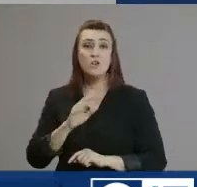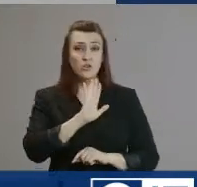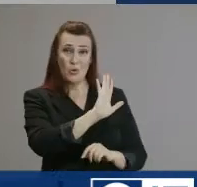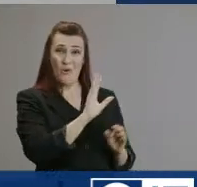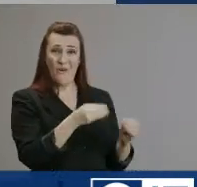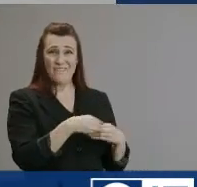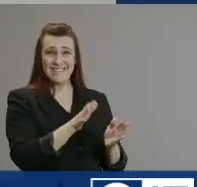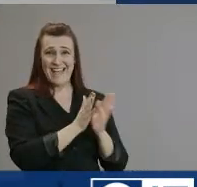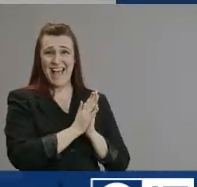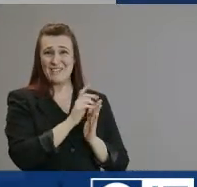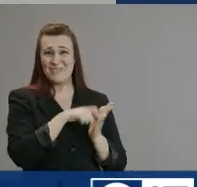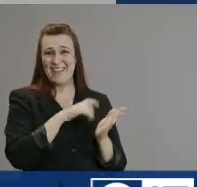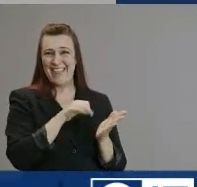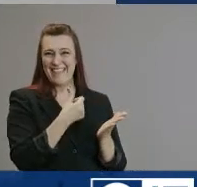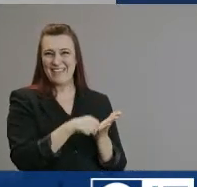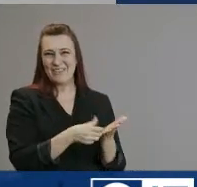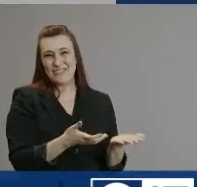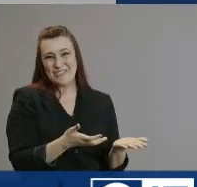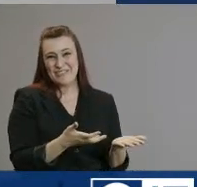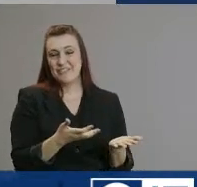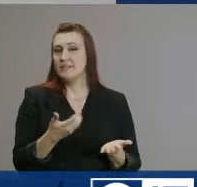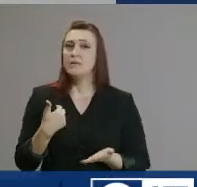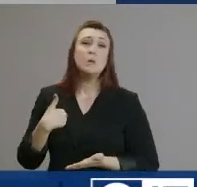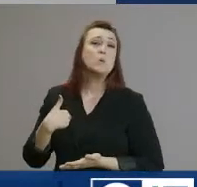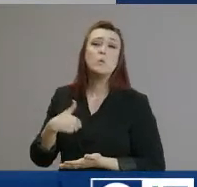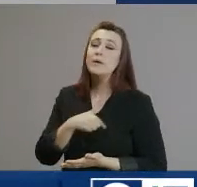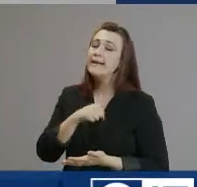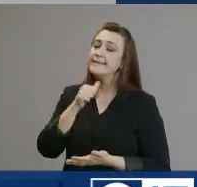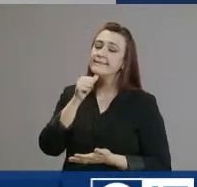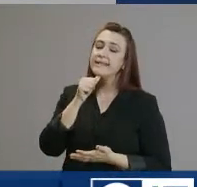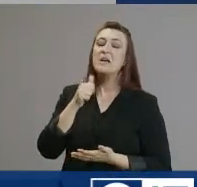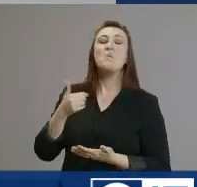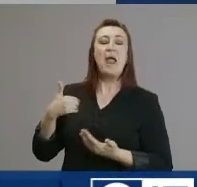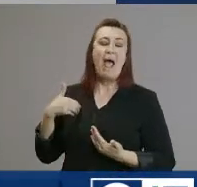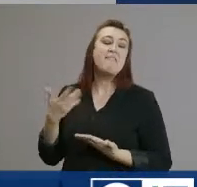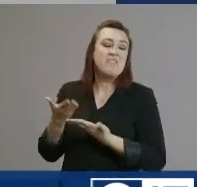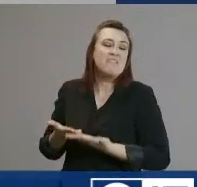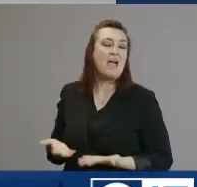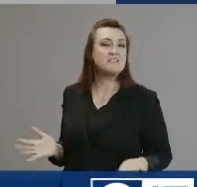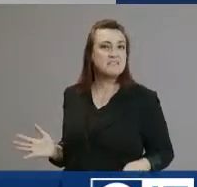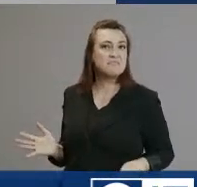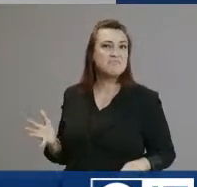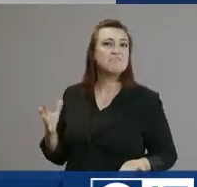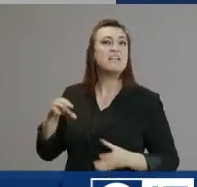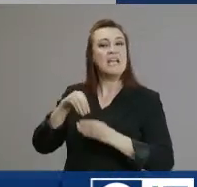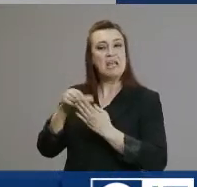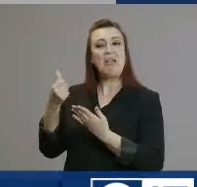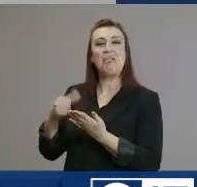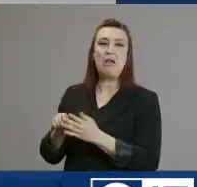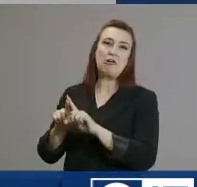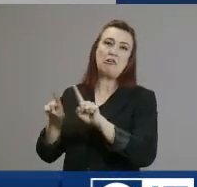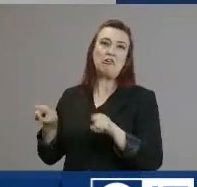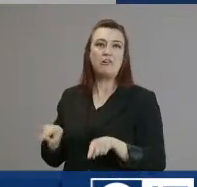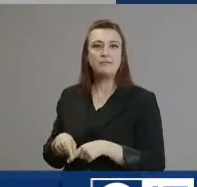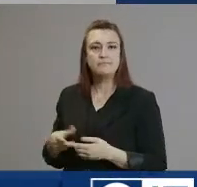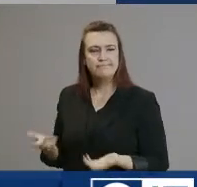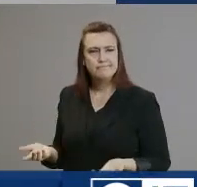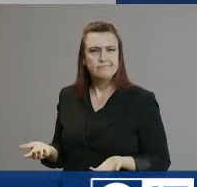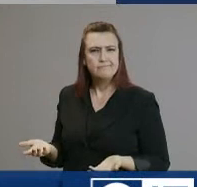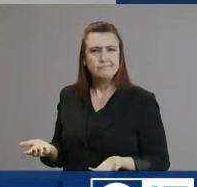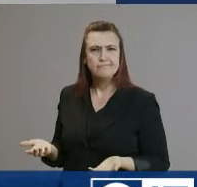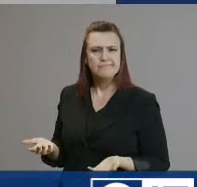not. We have the facts, and it's in letter form. That should be part of